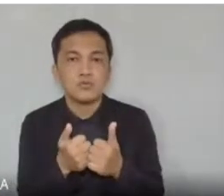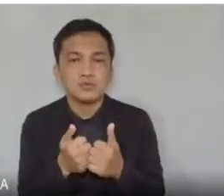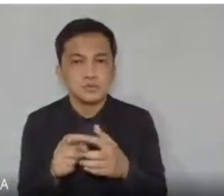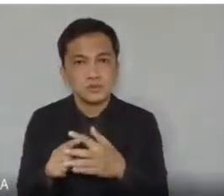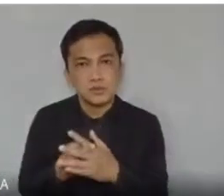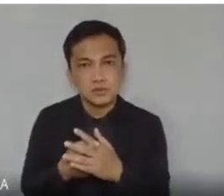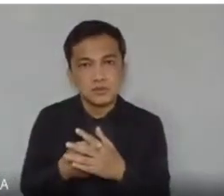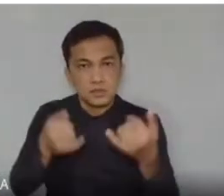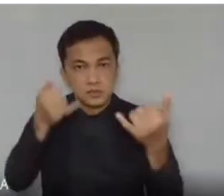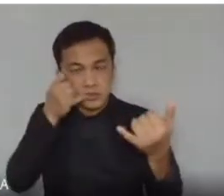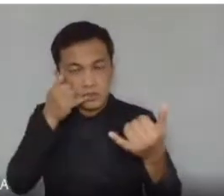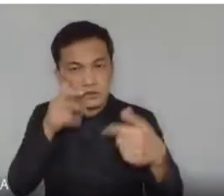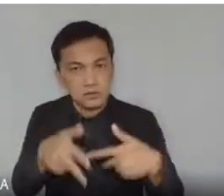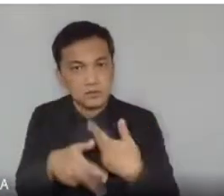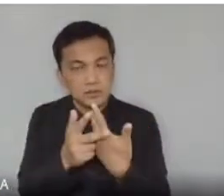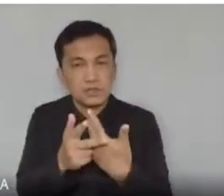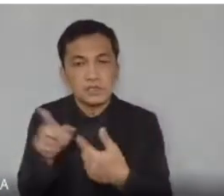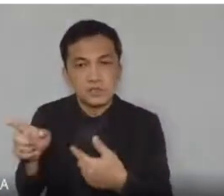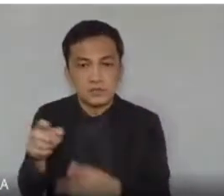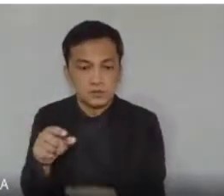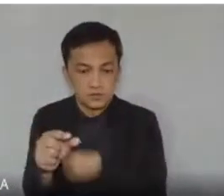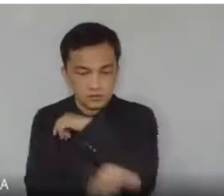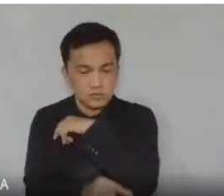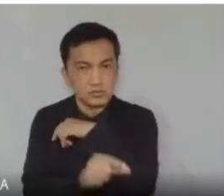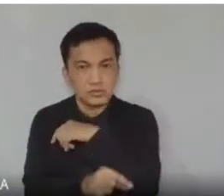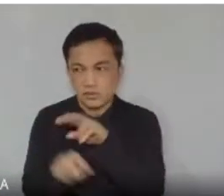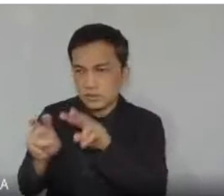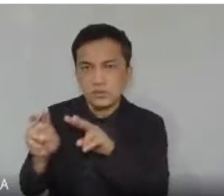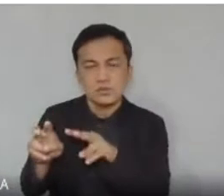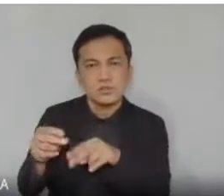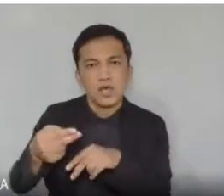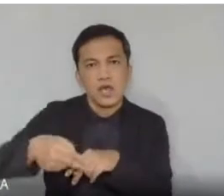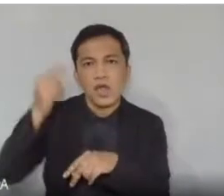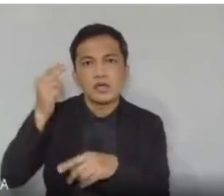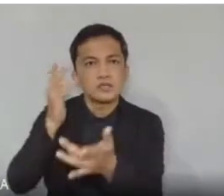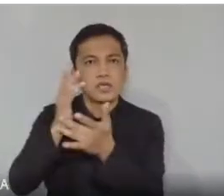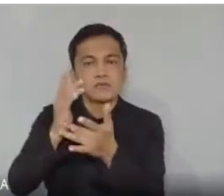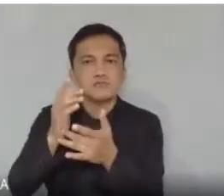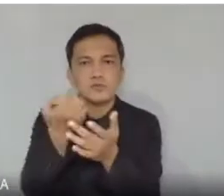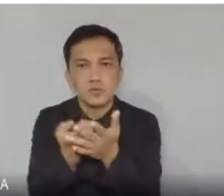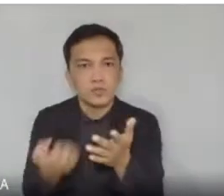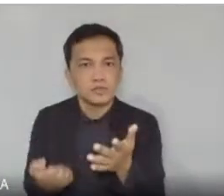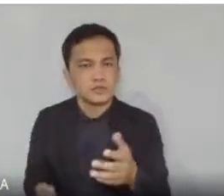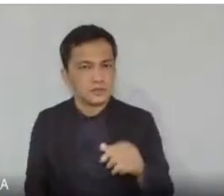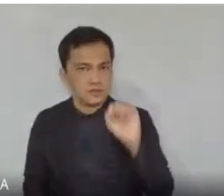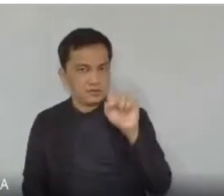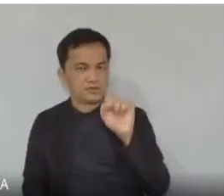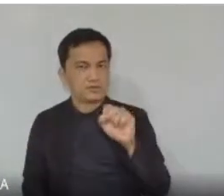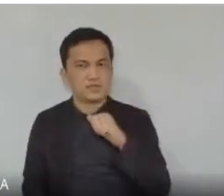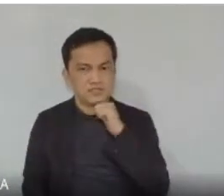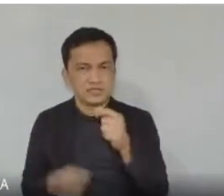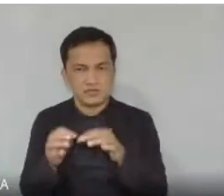example, having a collaboration with the Quezon City government with a virtual